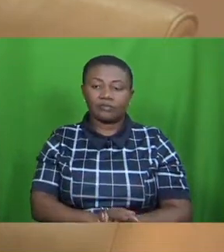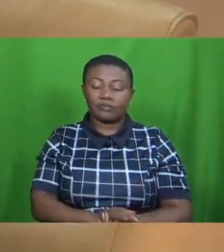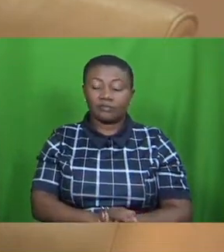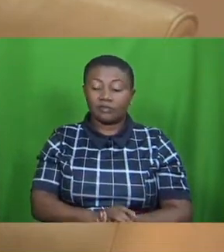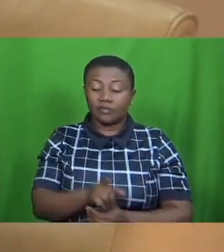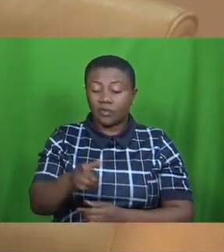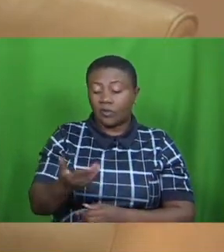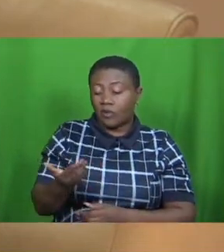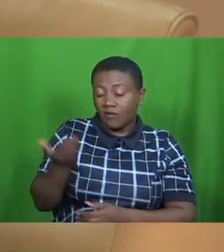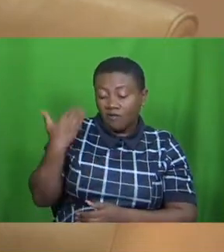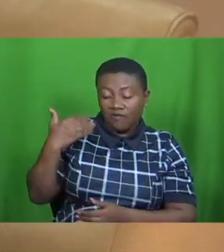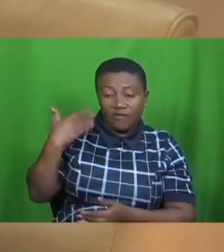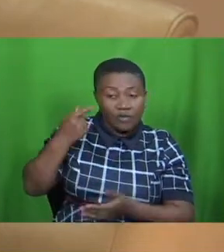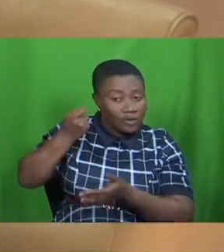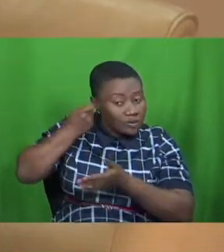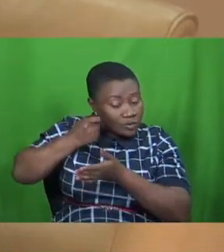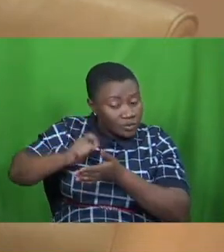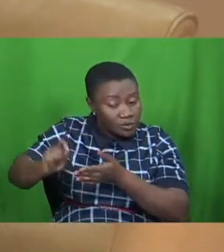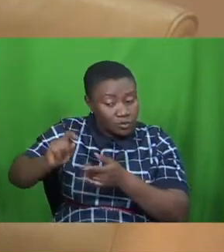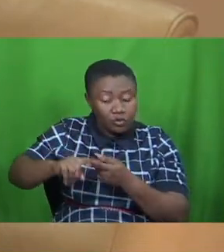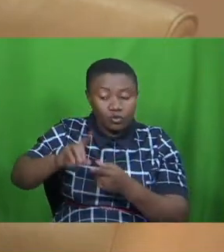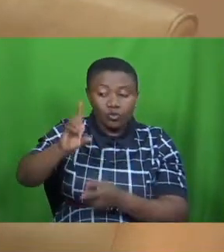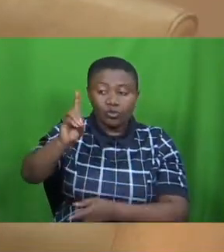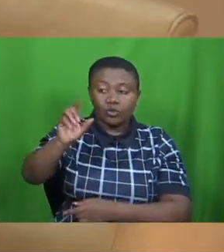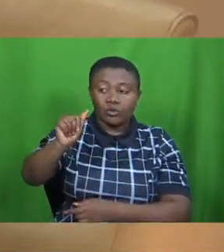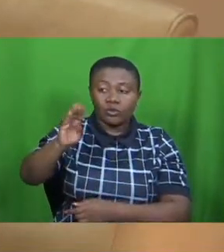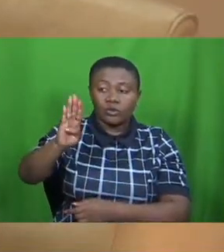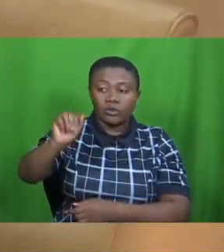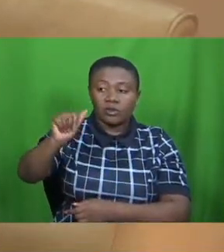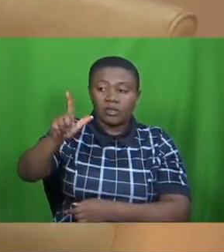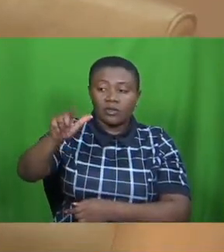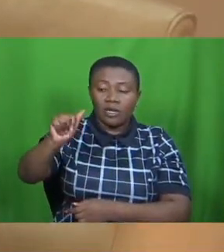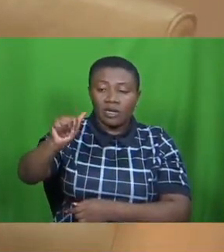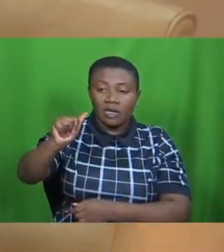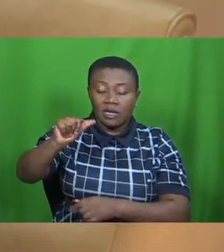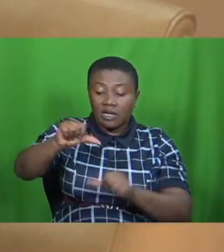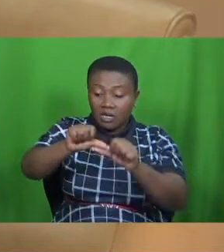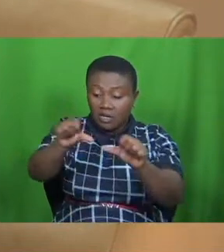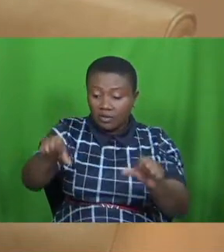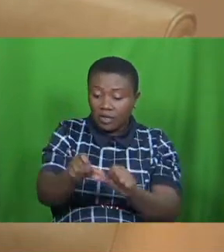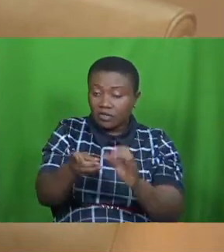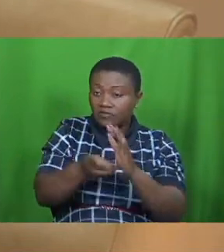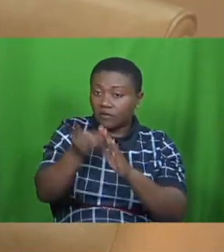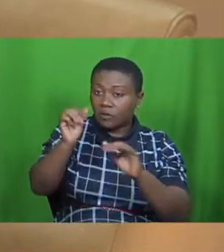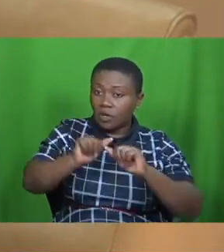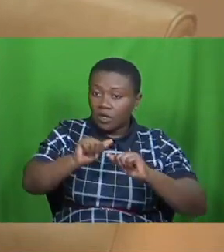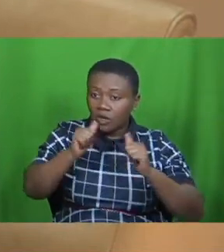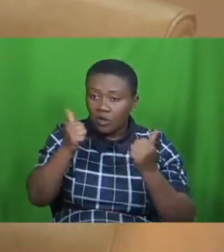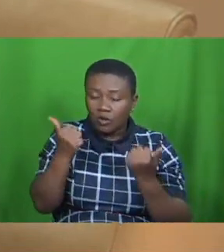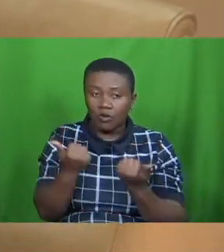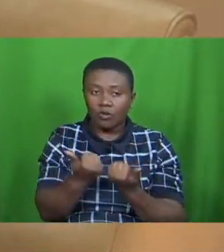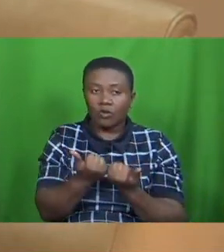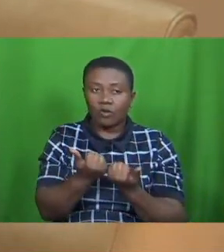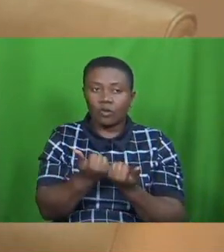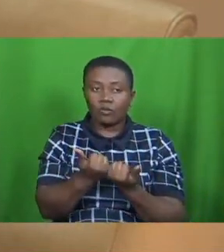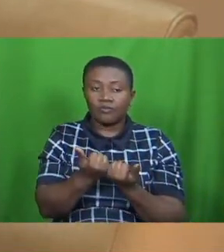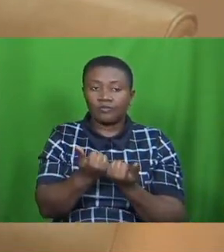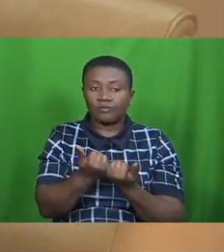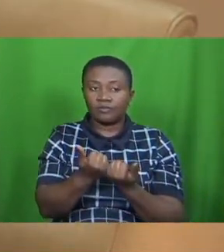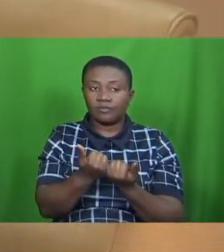former secretary to the Dabala Area Development Association and Agave Youth Association.